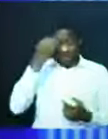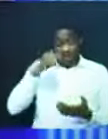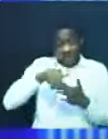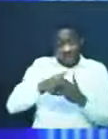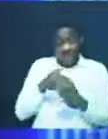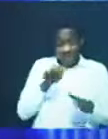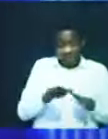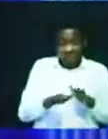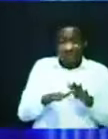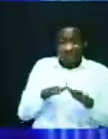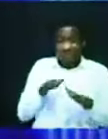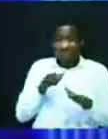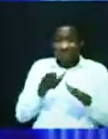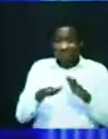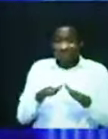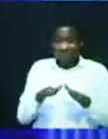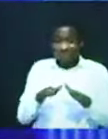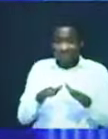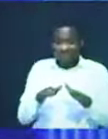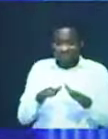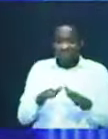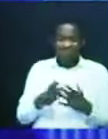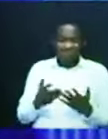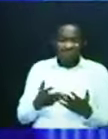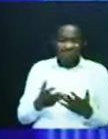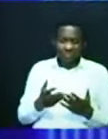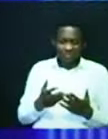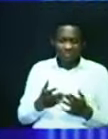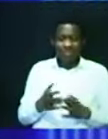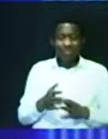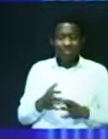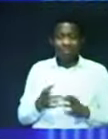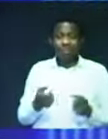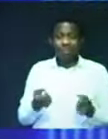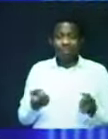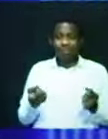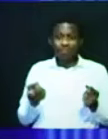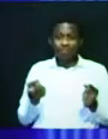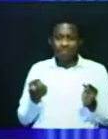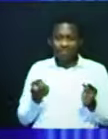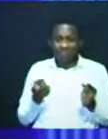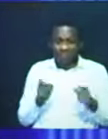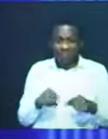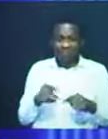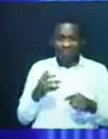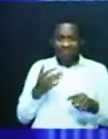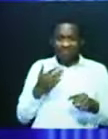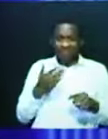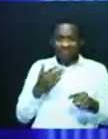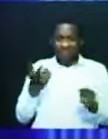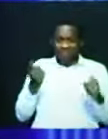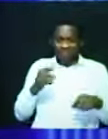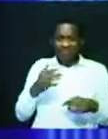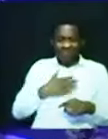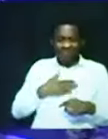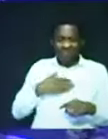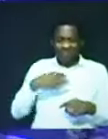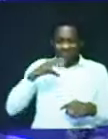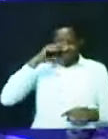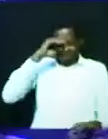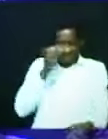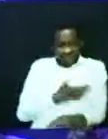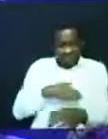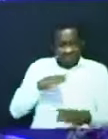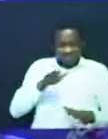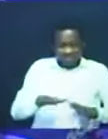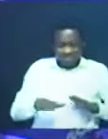walking, but you cannot actually figure out how you walk. But when my big boy is walking, I know that he is walking like the father.